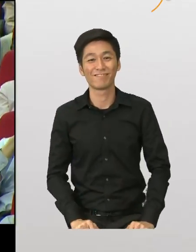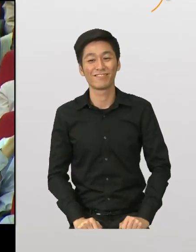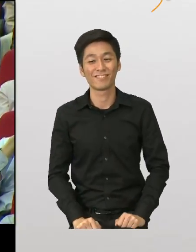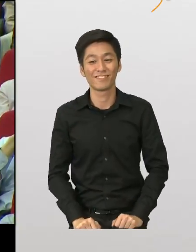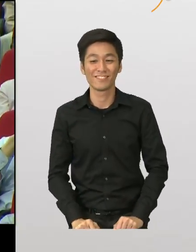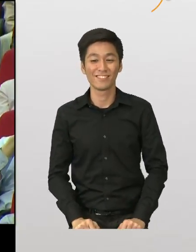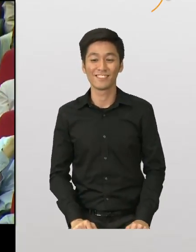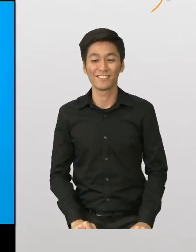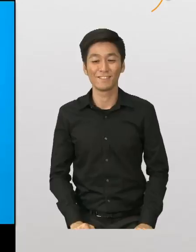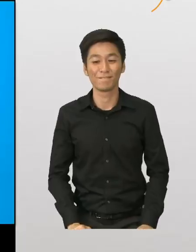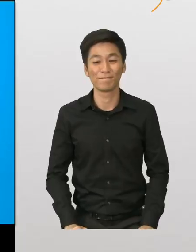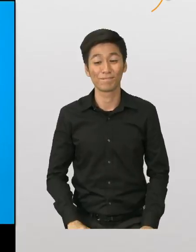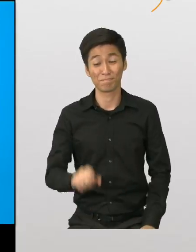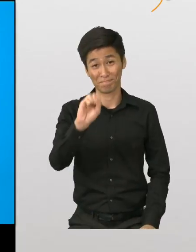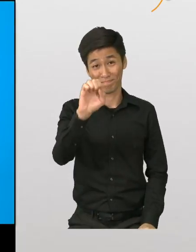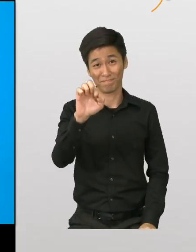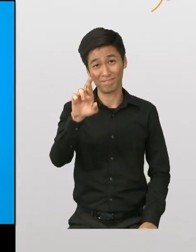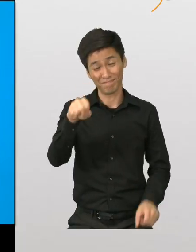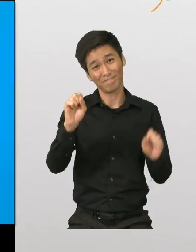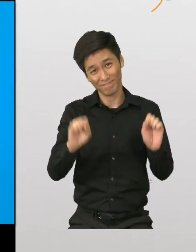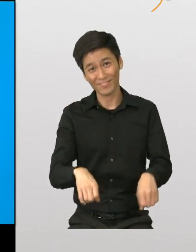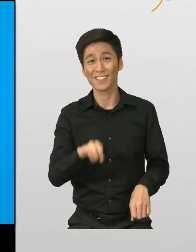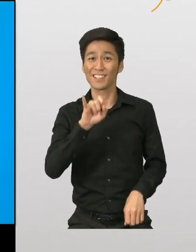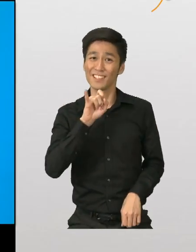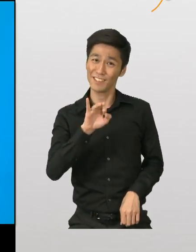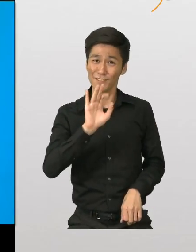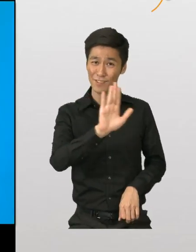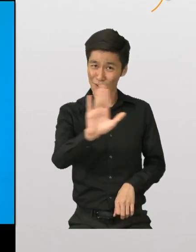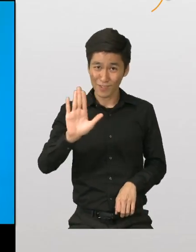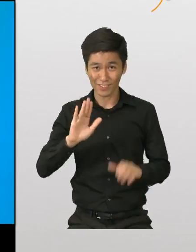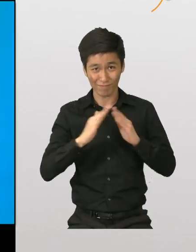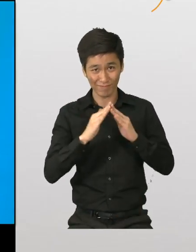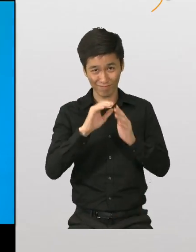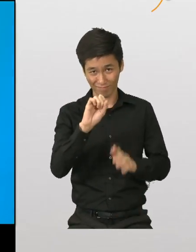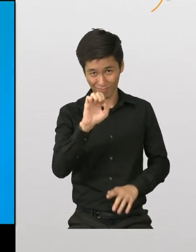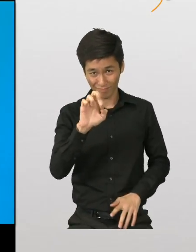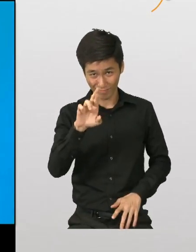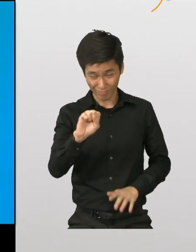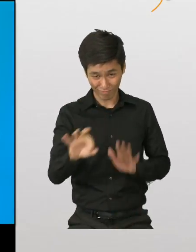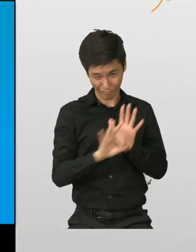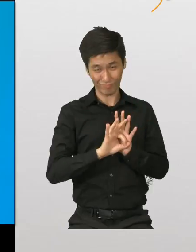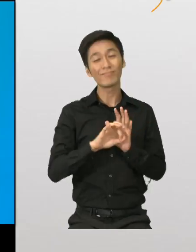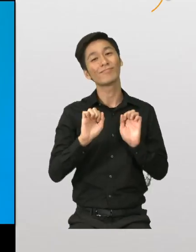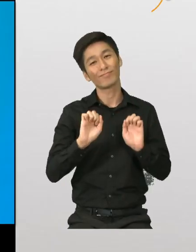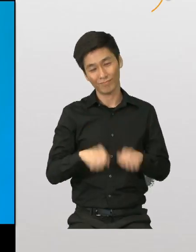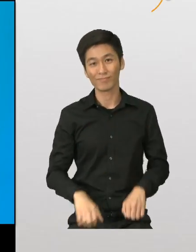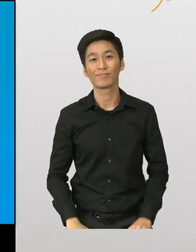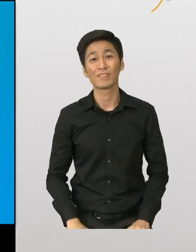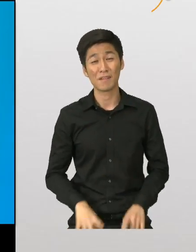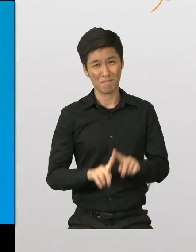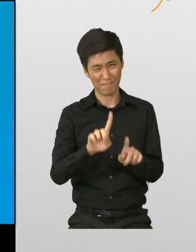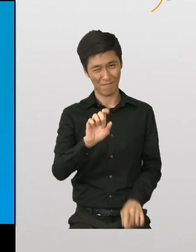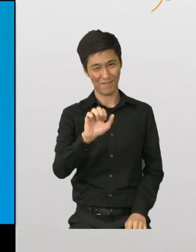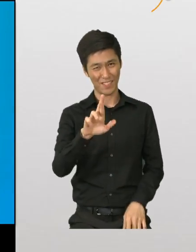So yes, SERS is indeed one option if your flat happens to be SERSed and selected. But SERS is a very